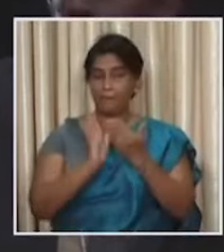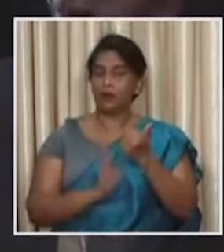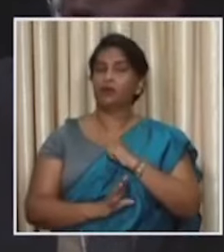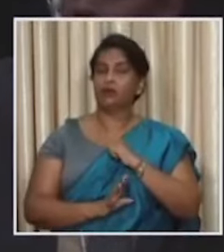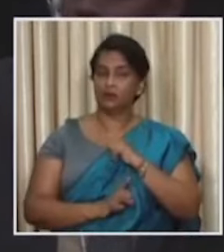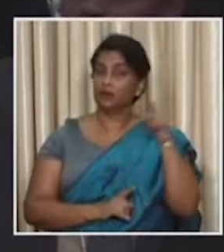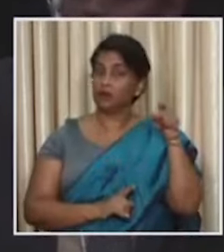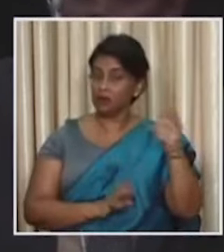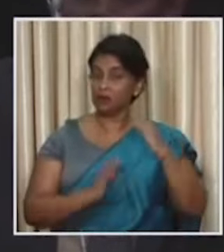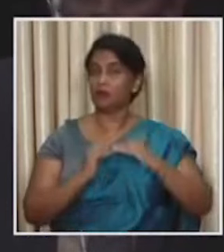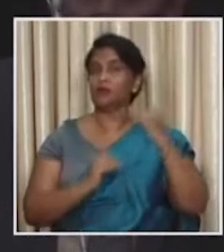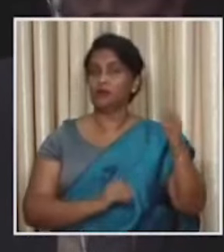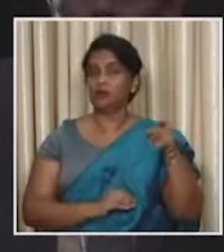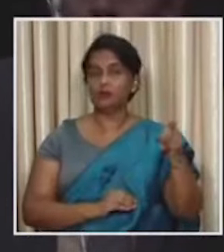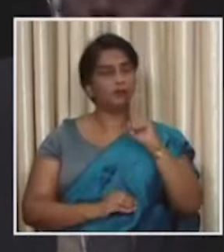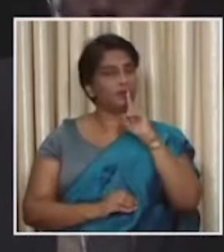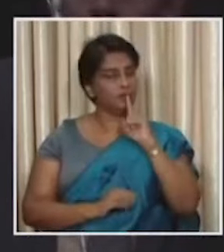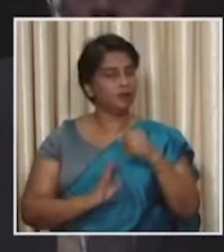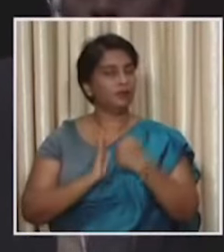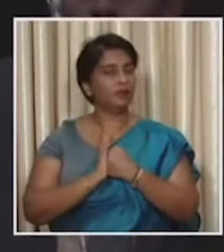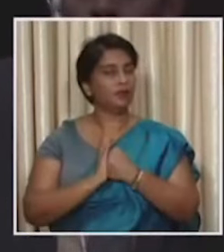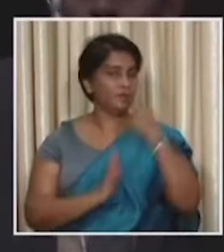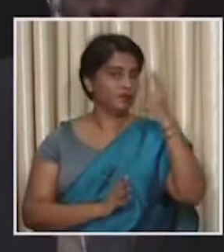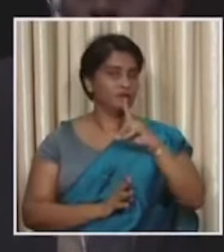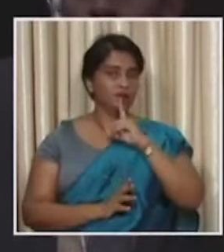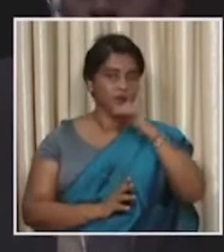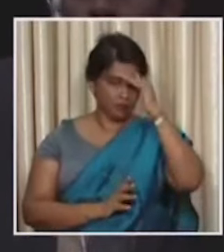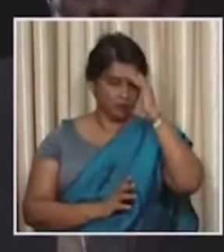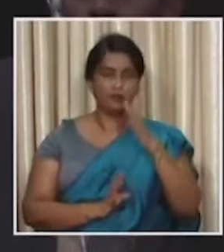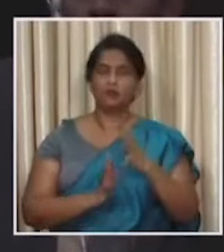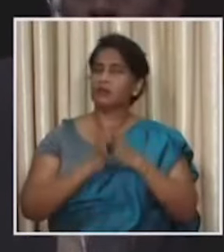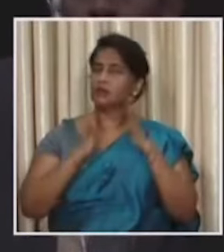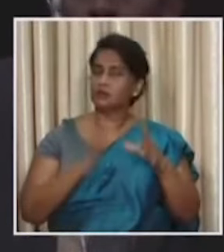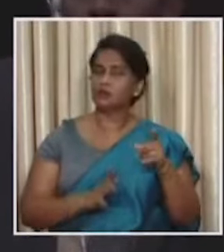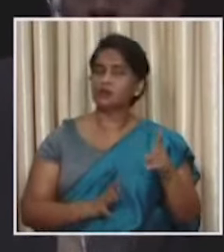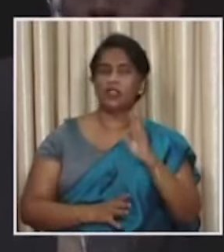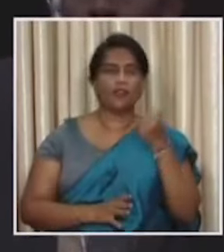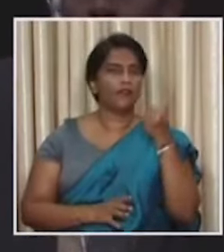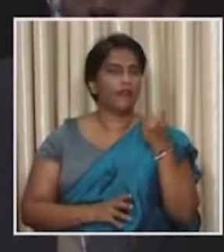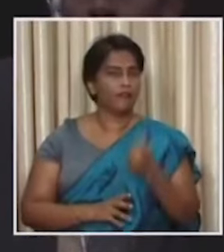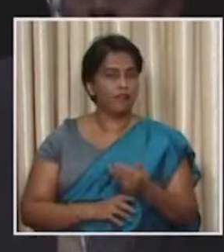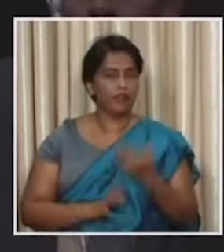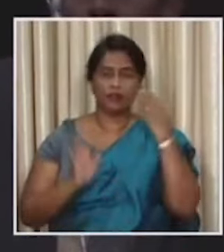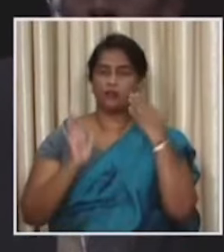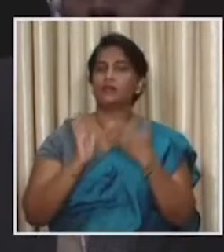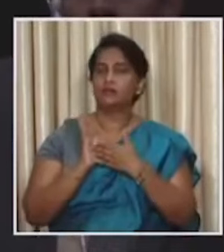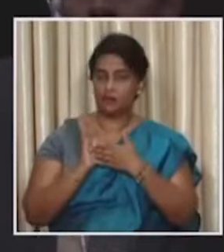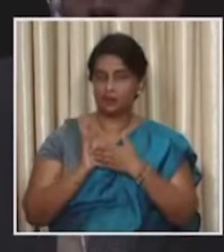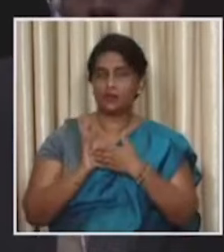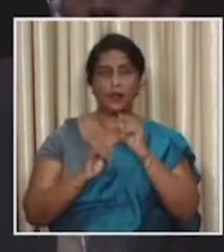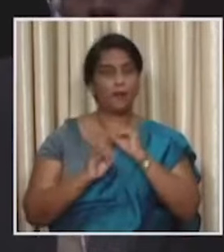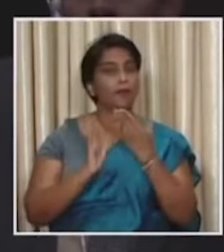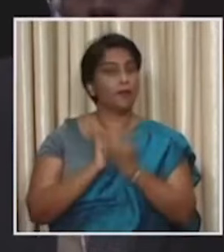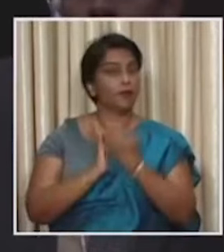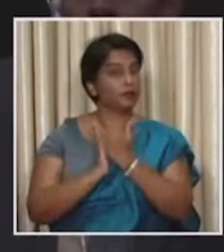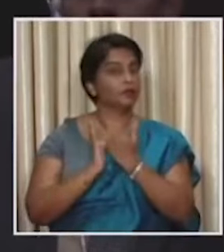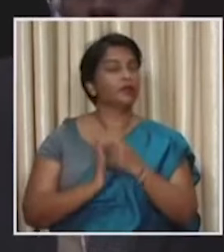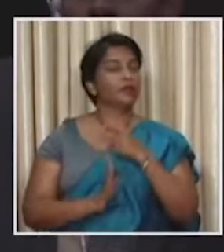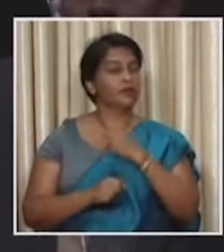this, which is a very important part of his policy and this government's policy, which